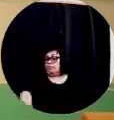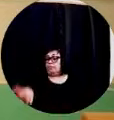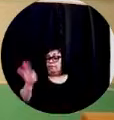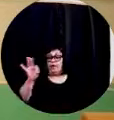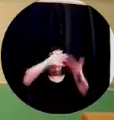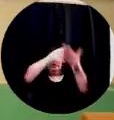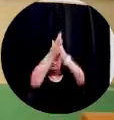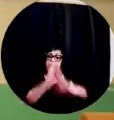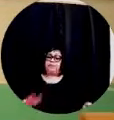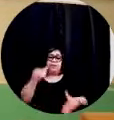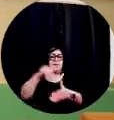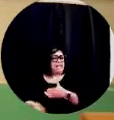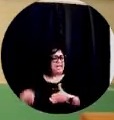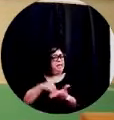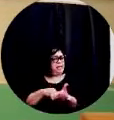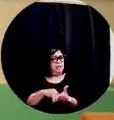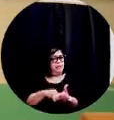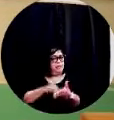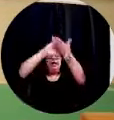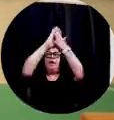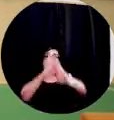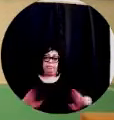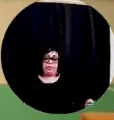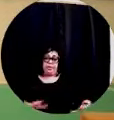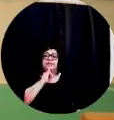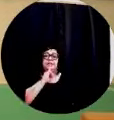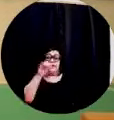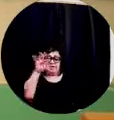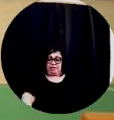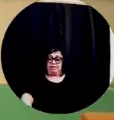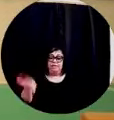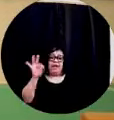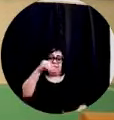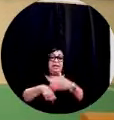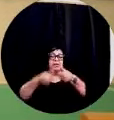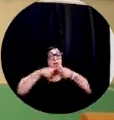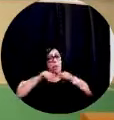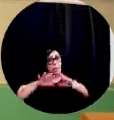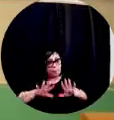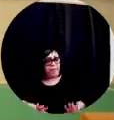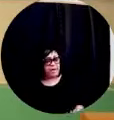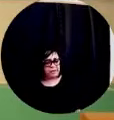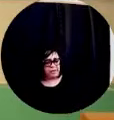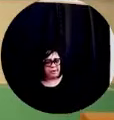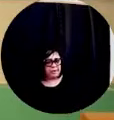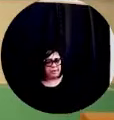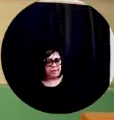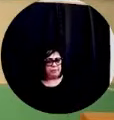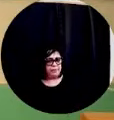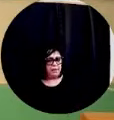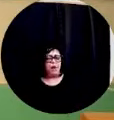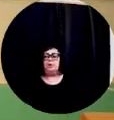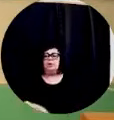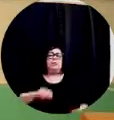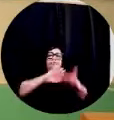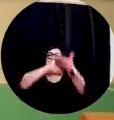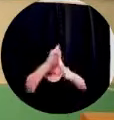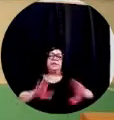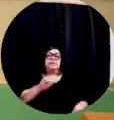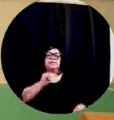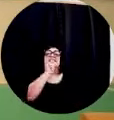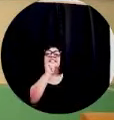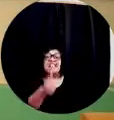Peace is found in prosperity. I'm not found in prosperity. Peace